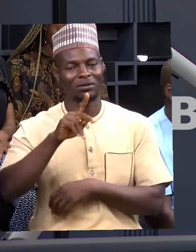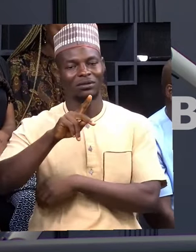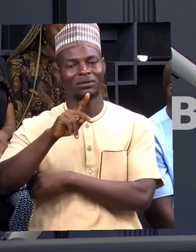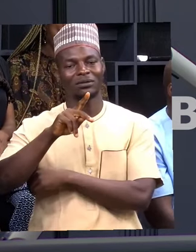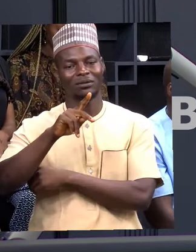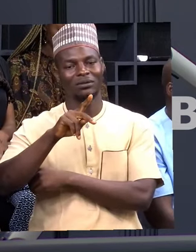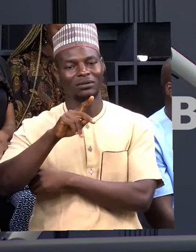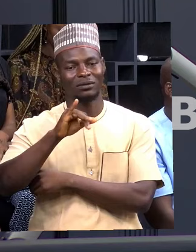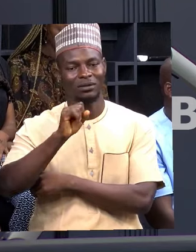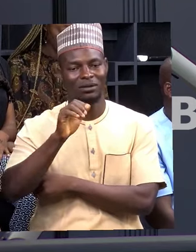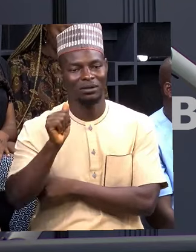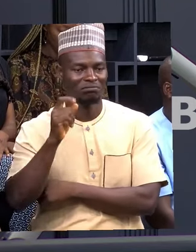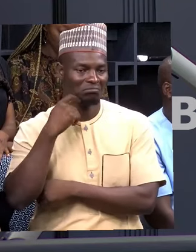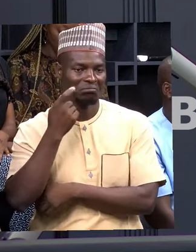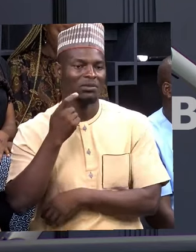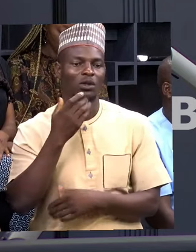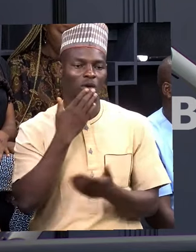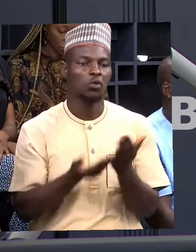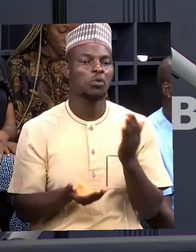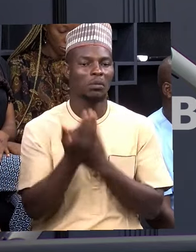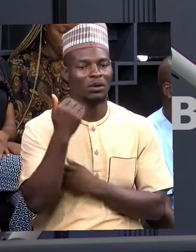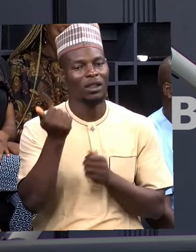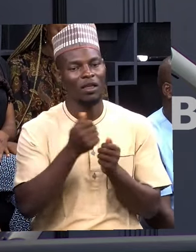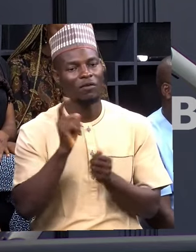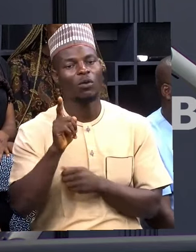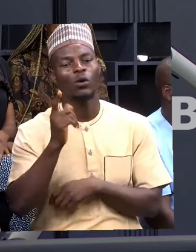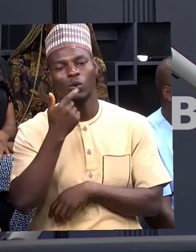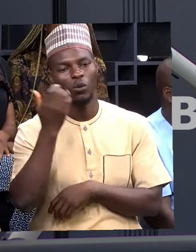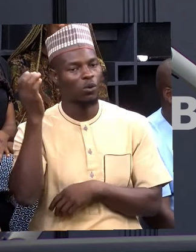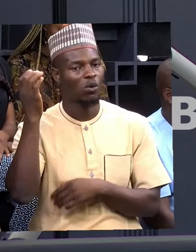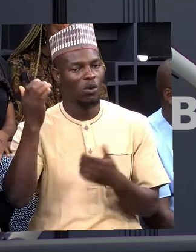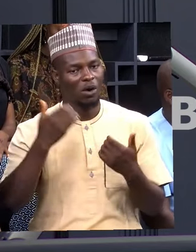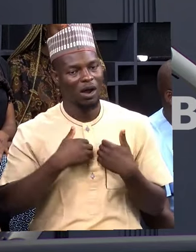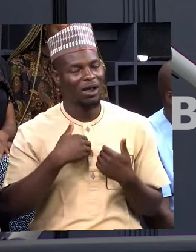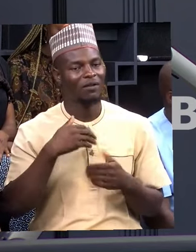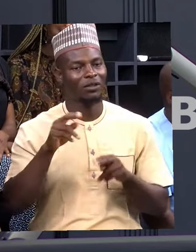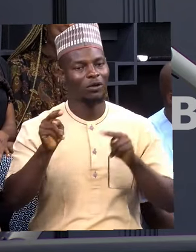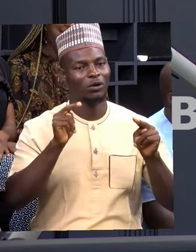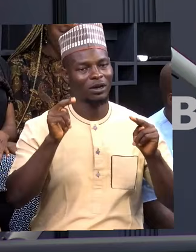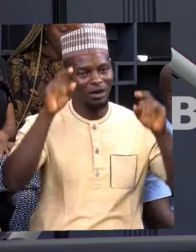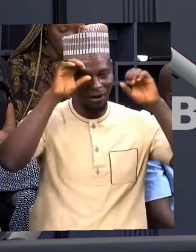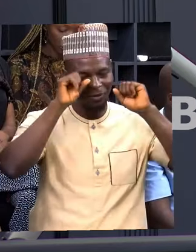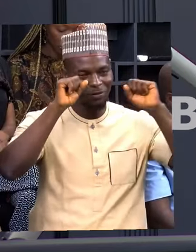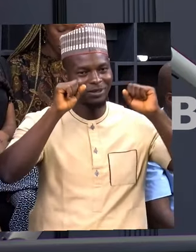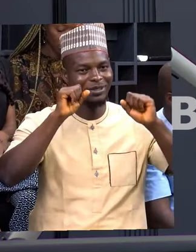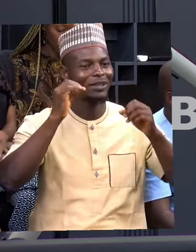morning, everyone. Who has the ordinary president's number? Help me with.